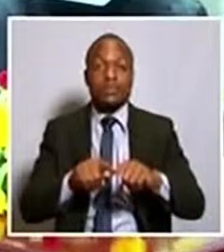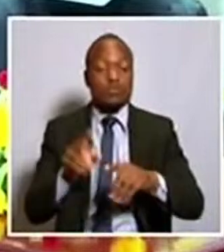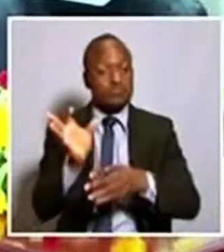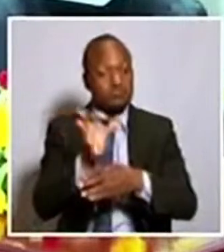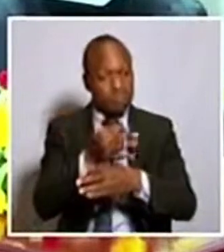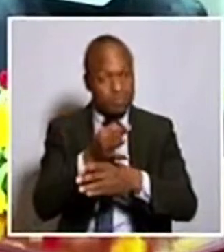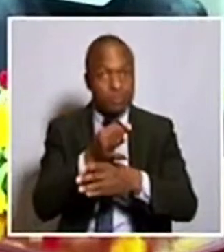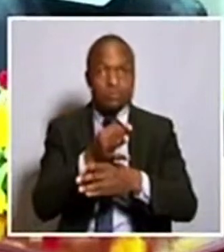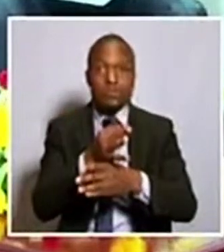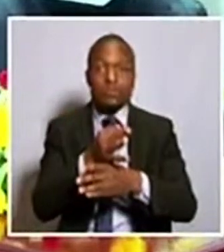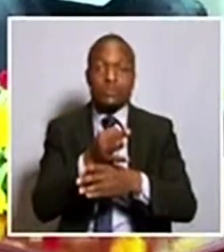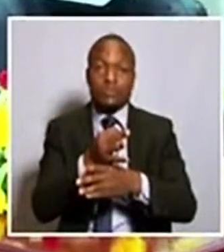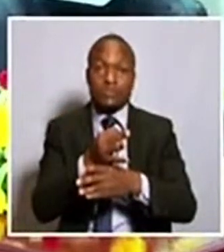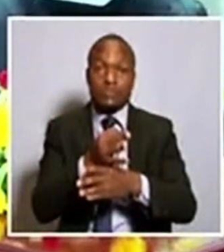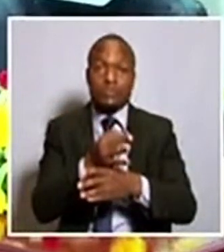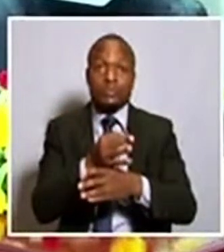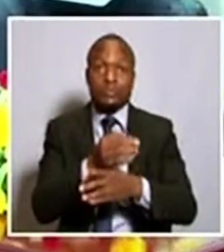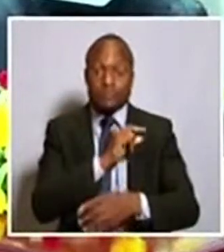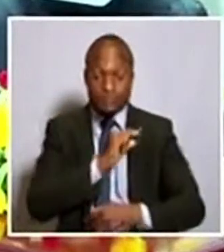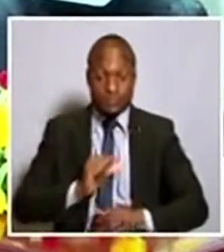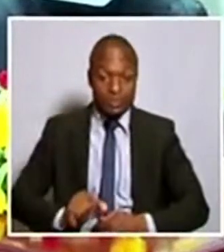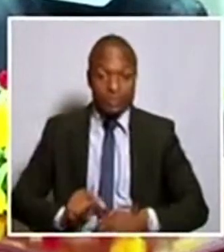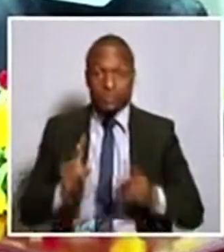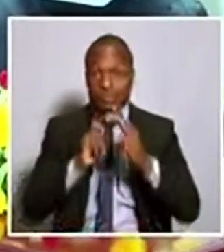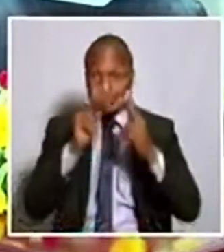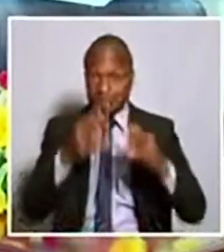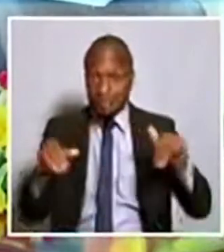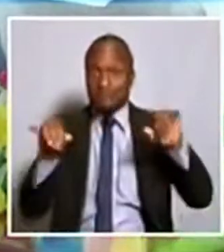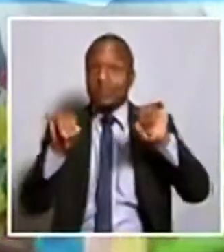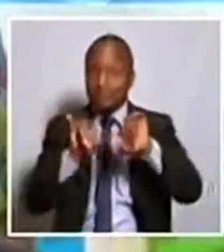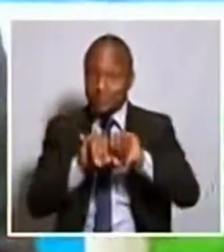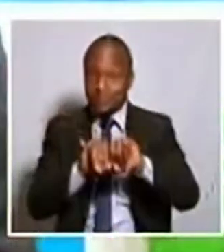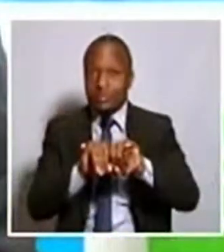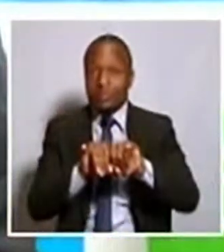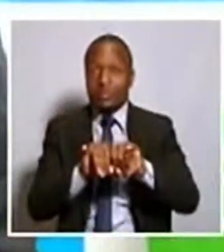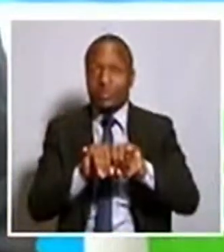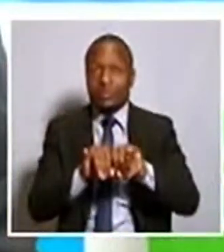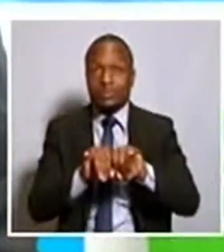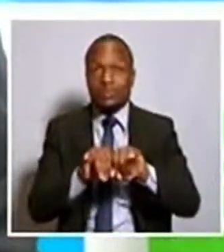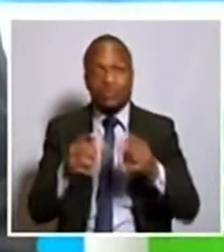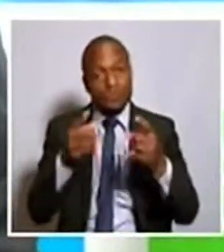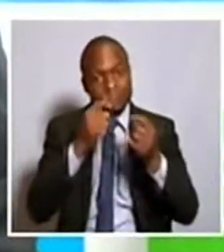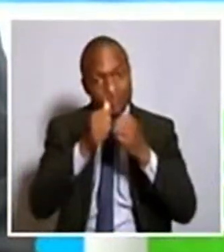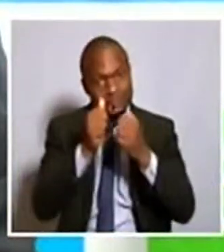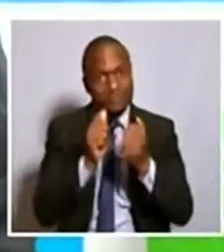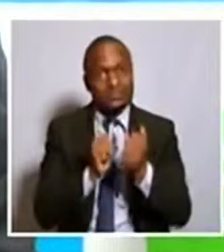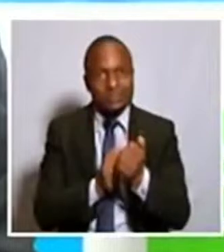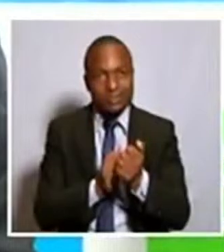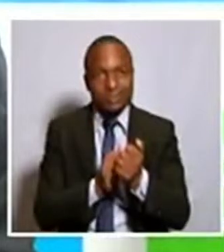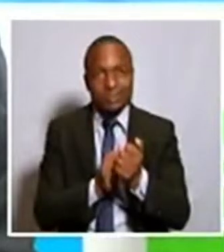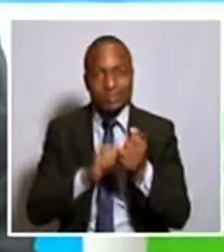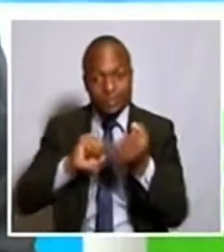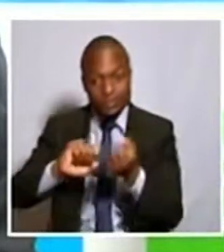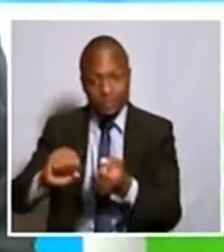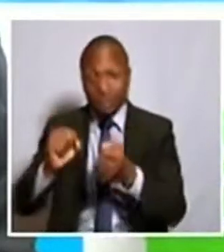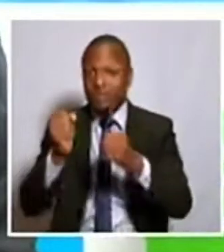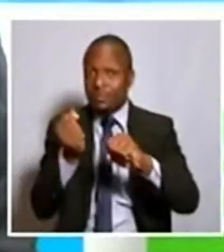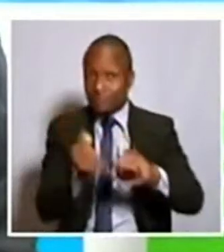fish protein. So it is very, very important in that we are talking of conservation